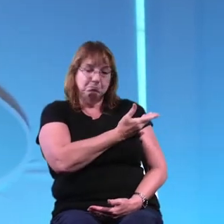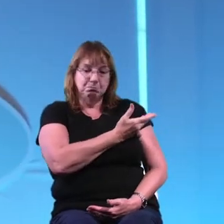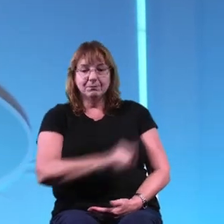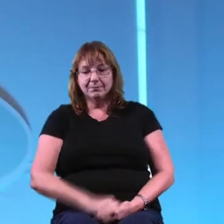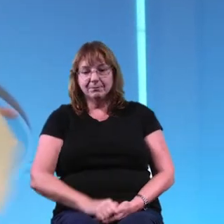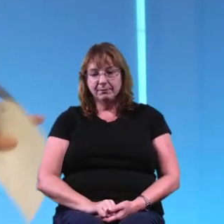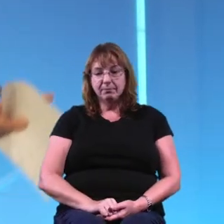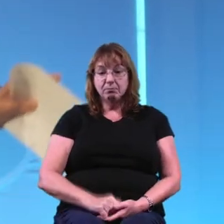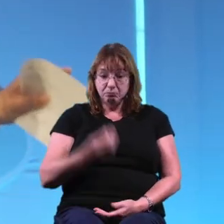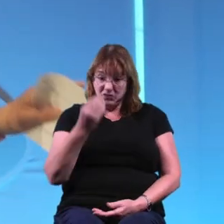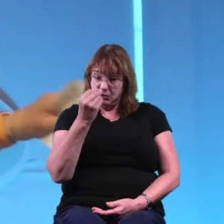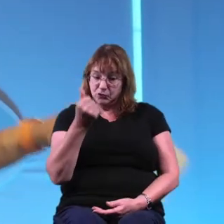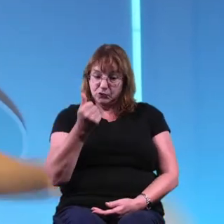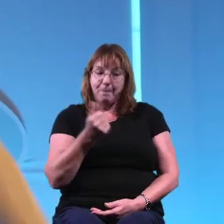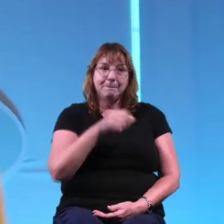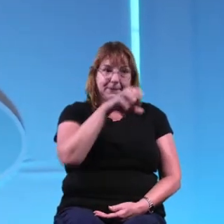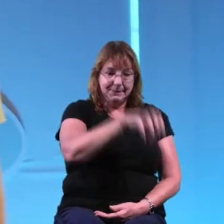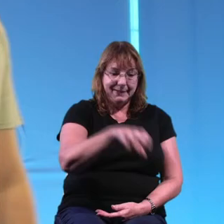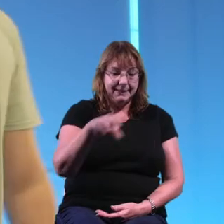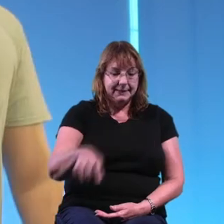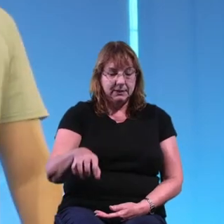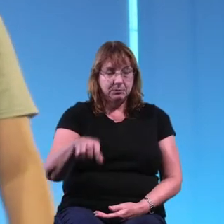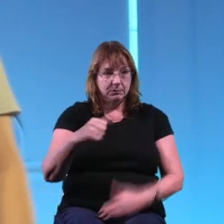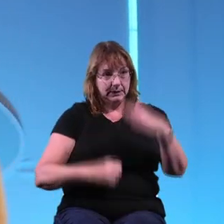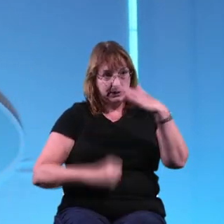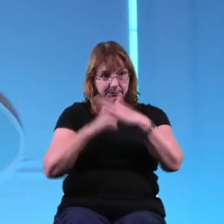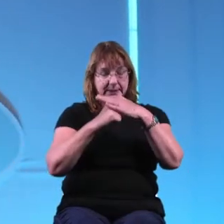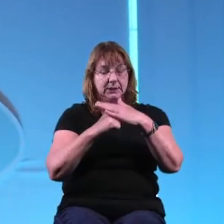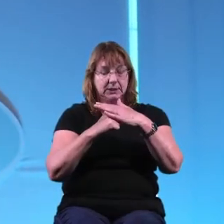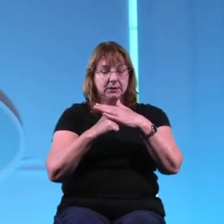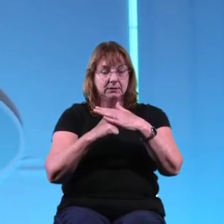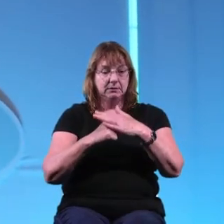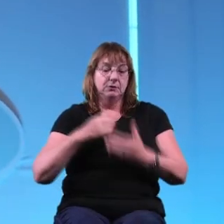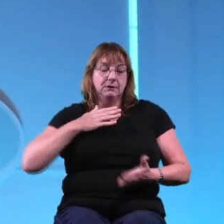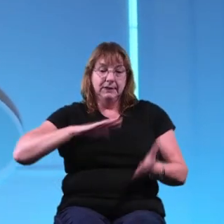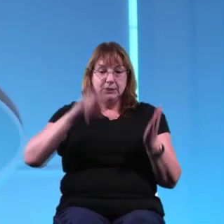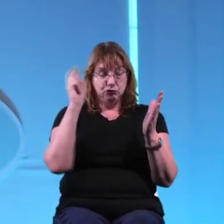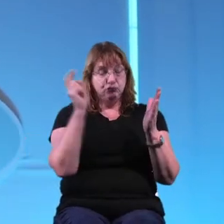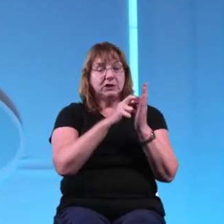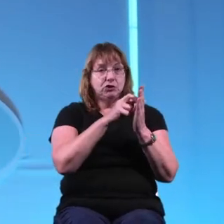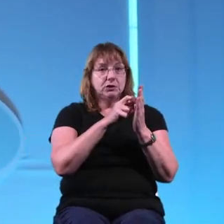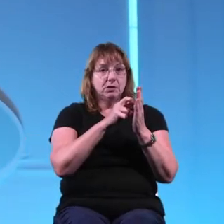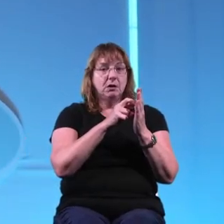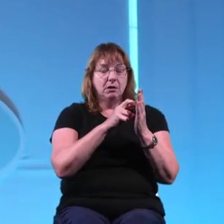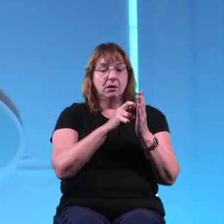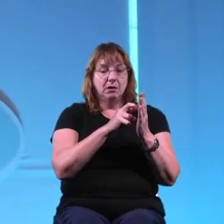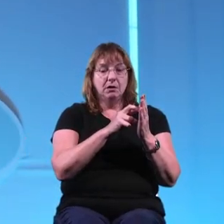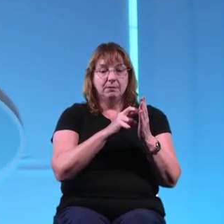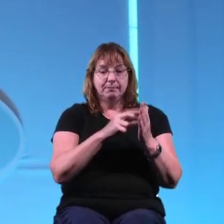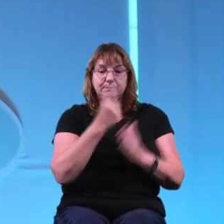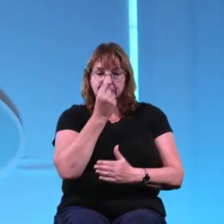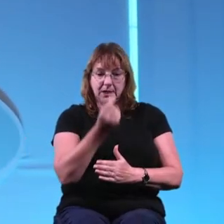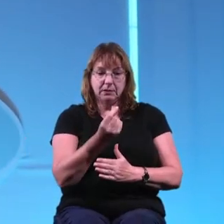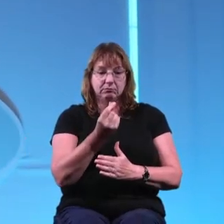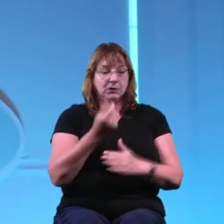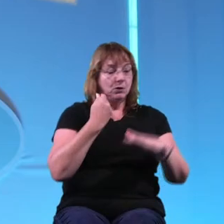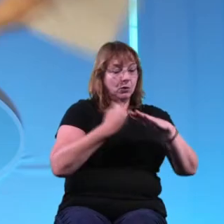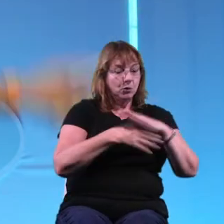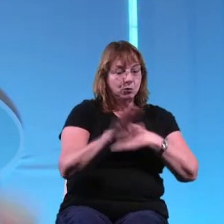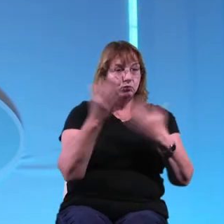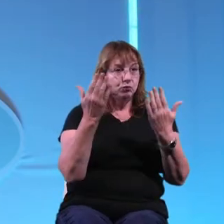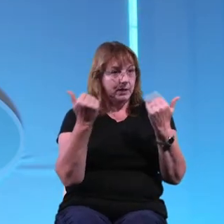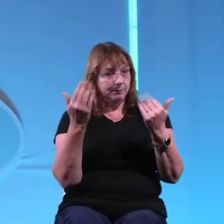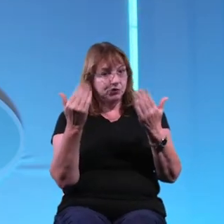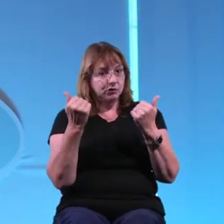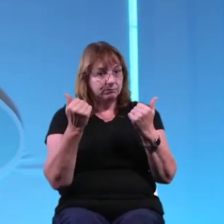are still some spaces, but spaces are limited. So if you want to register for the children and youth work, then you can head over to reception